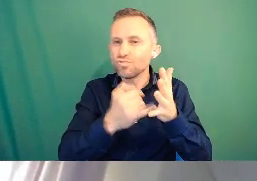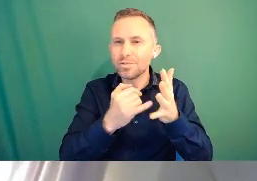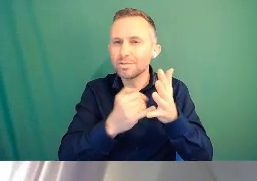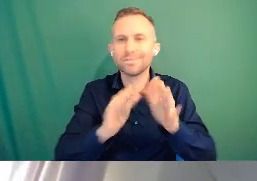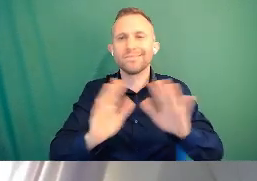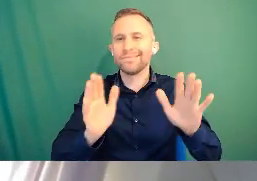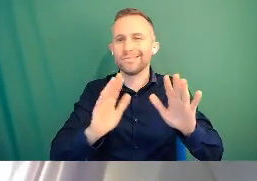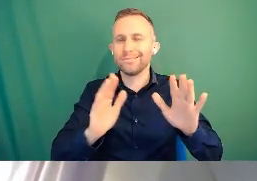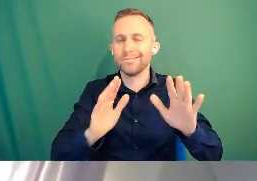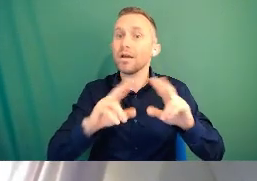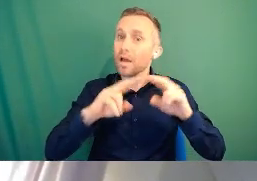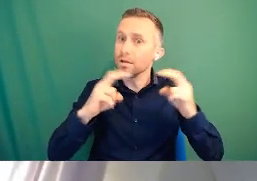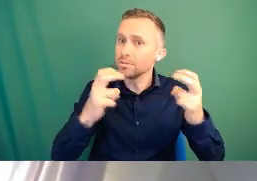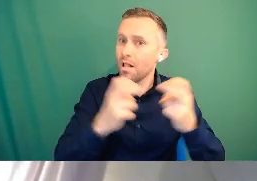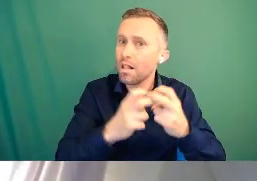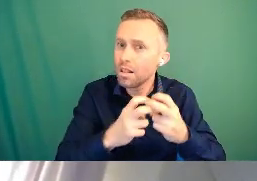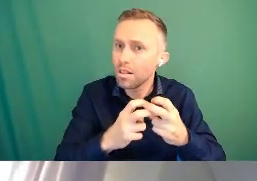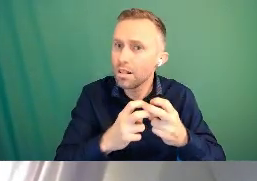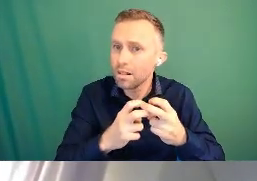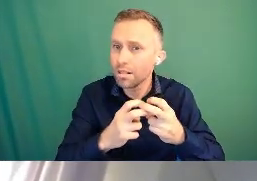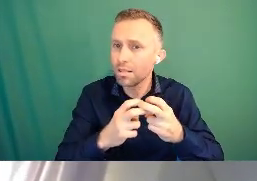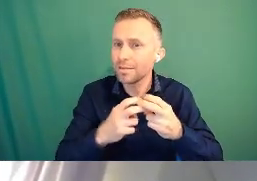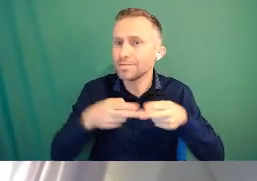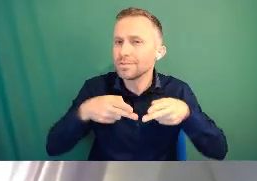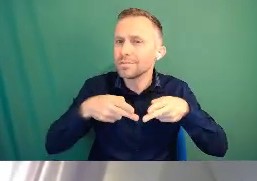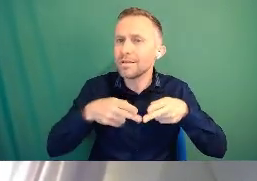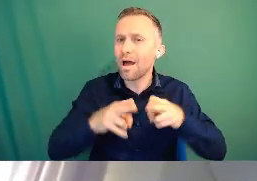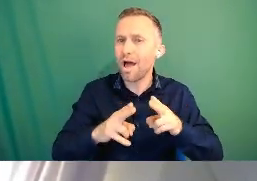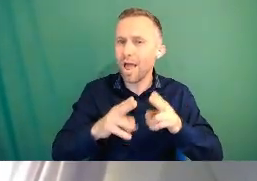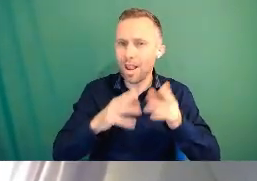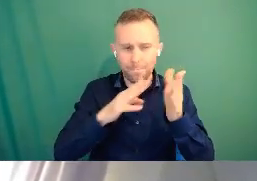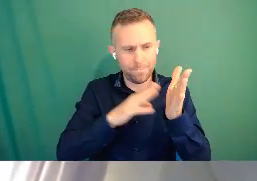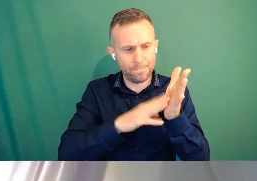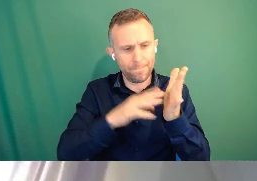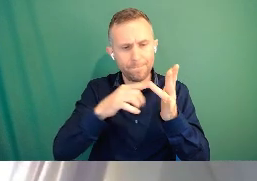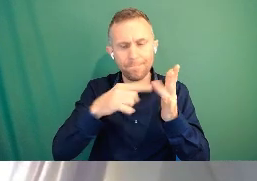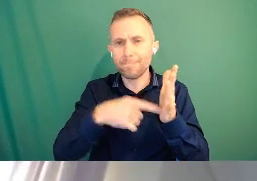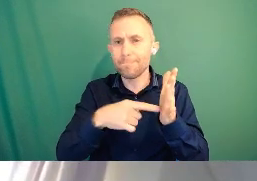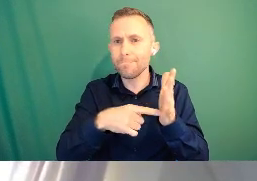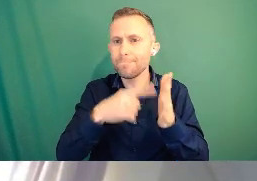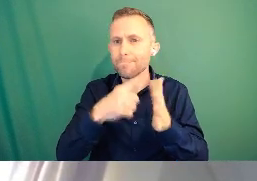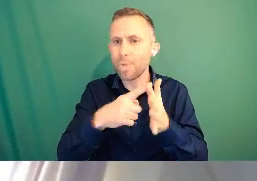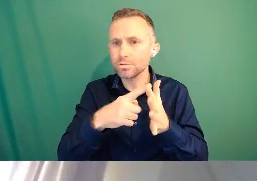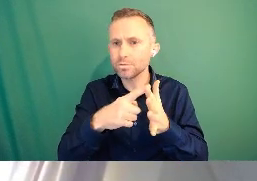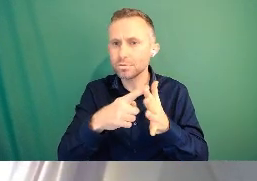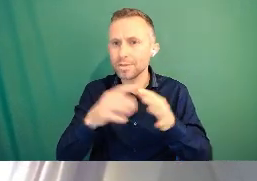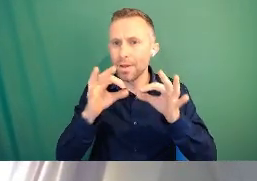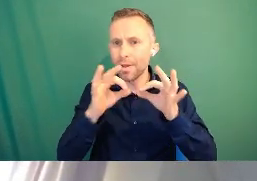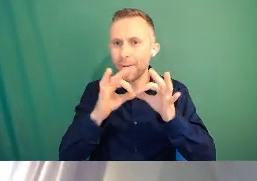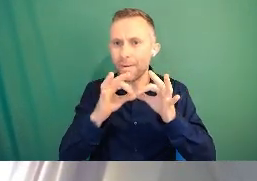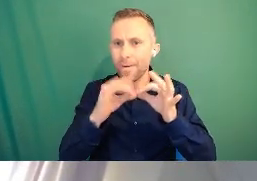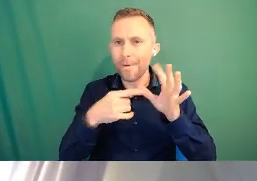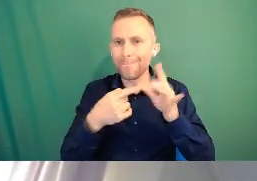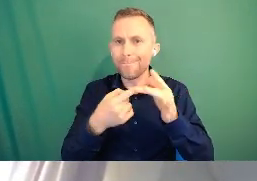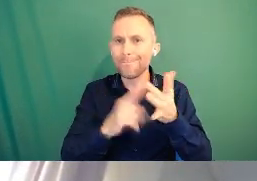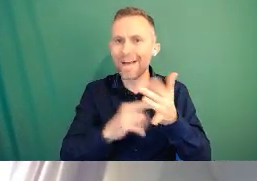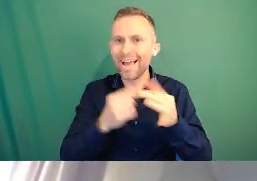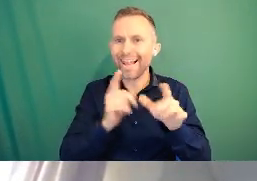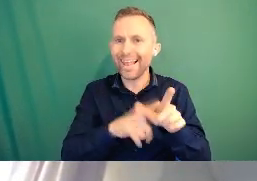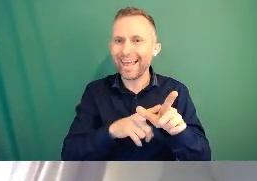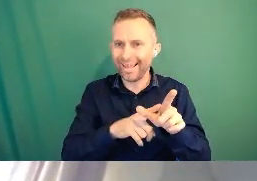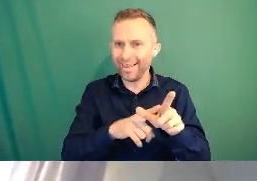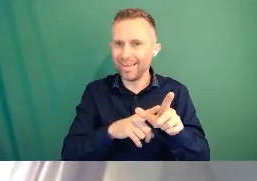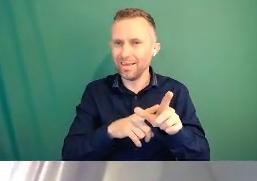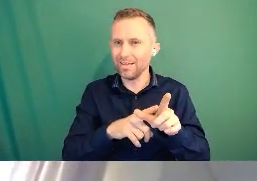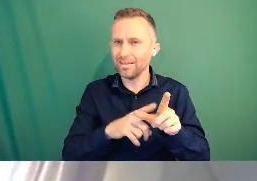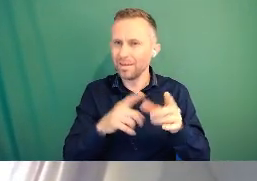this particular castle would have been a Motte and Bailey castle. So a Motte and Bailey castle, for those of you who aren't aware,